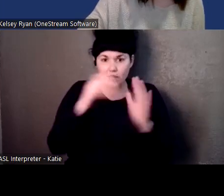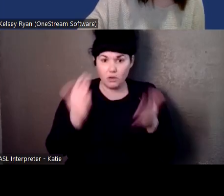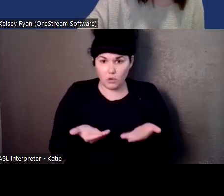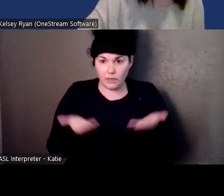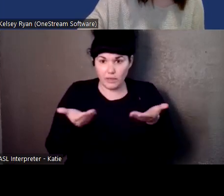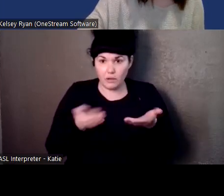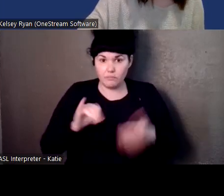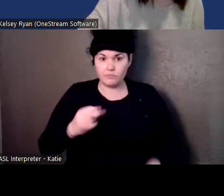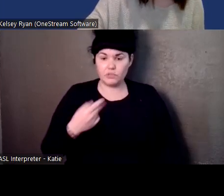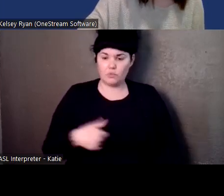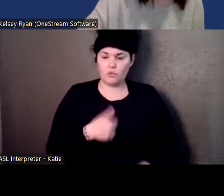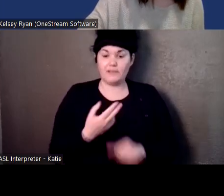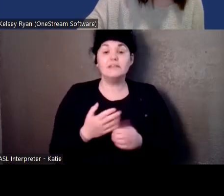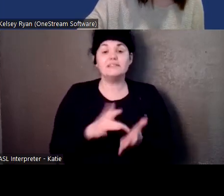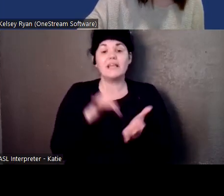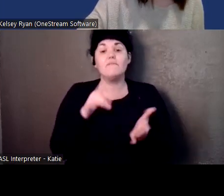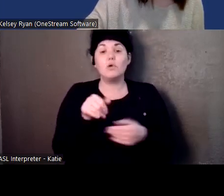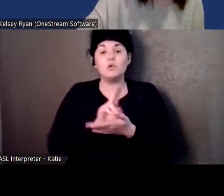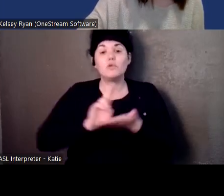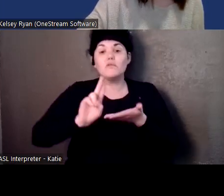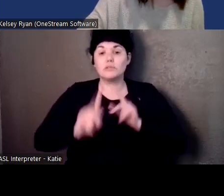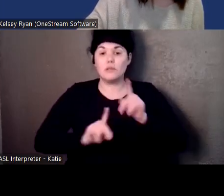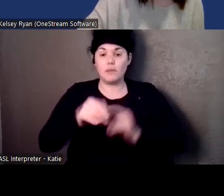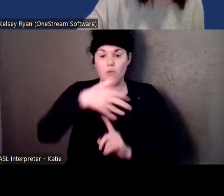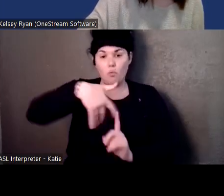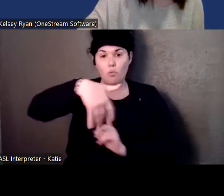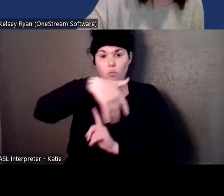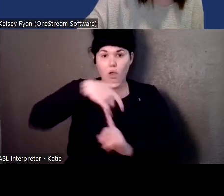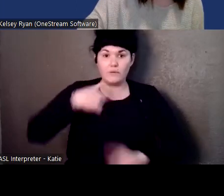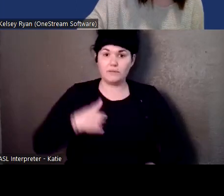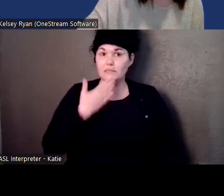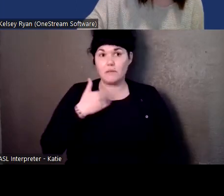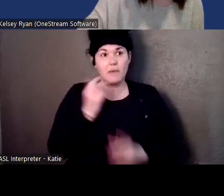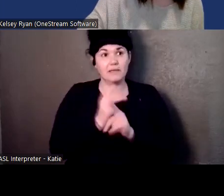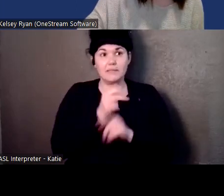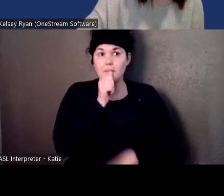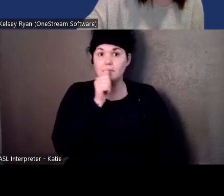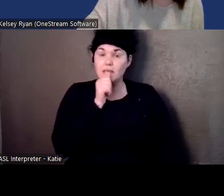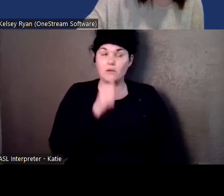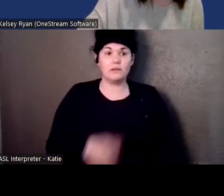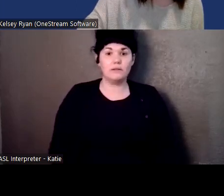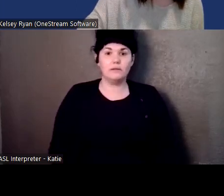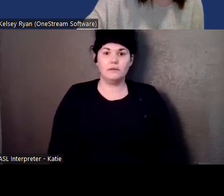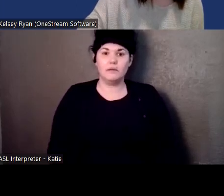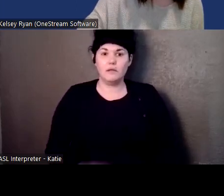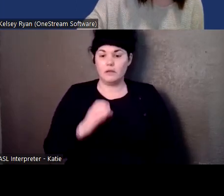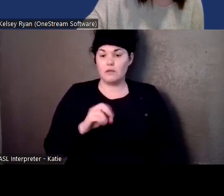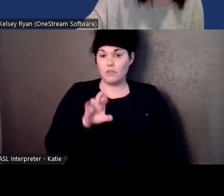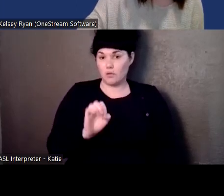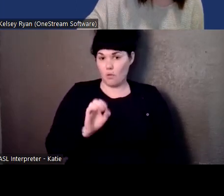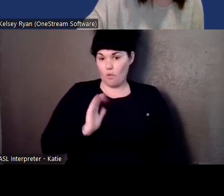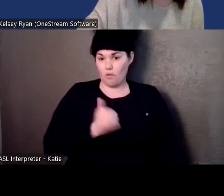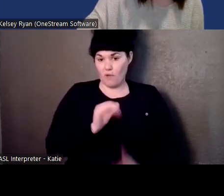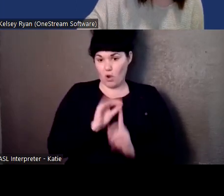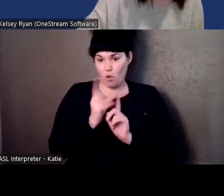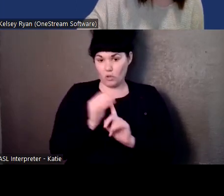workforce that's around us. I think it's one of our best kept advantages or best kept secrets. The core of OneStream's culture here is work hard and play